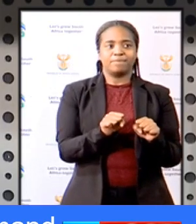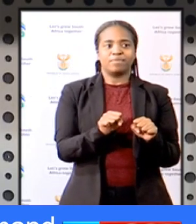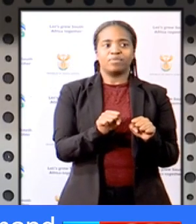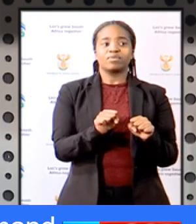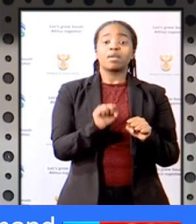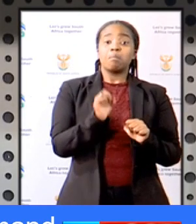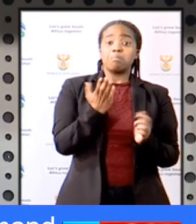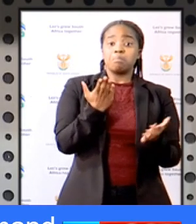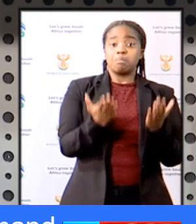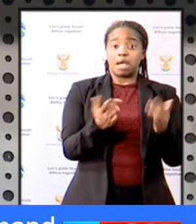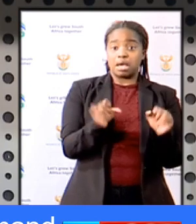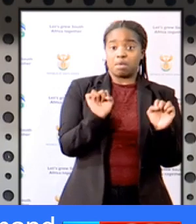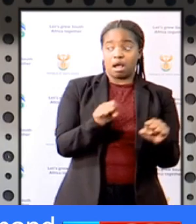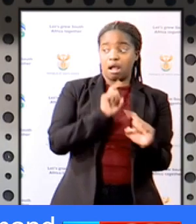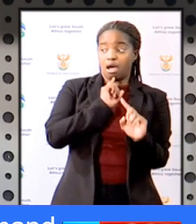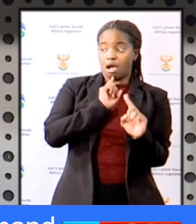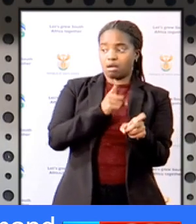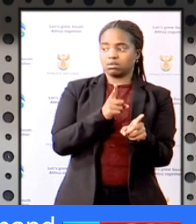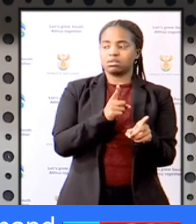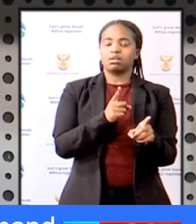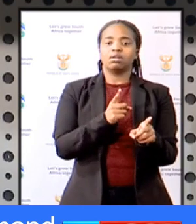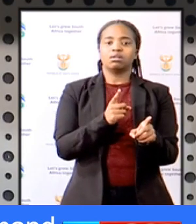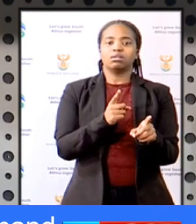maybe I could answer this one with regard